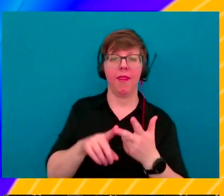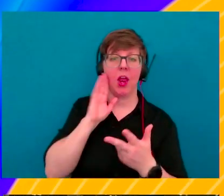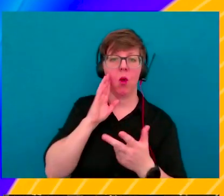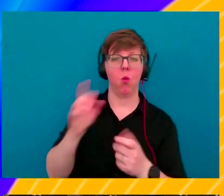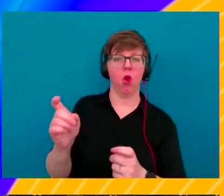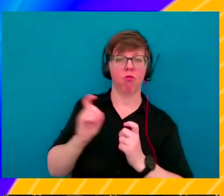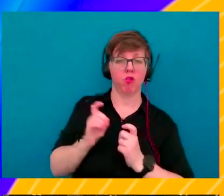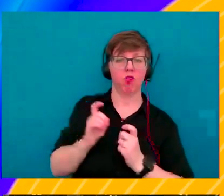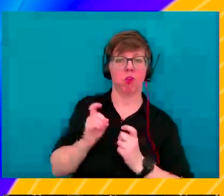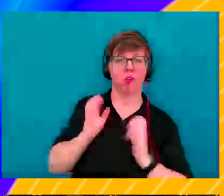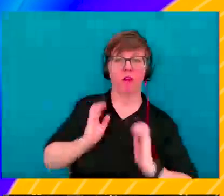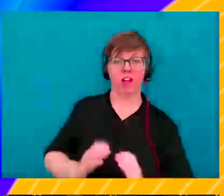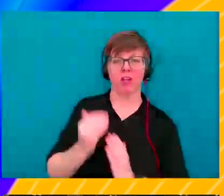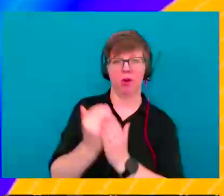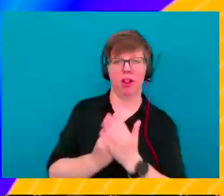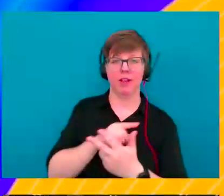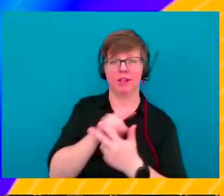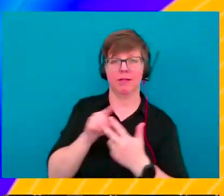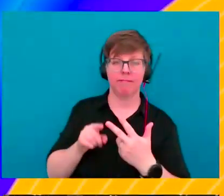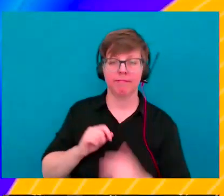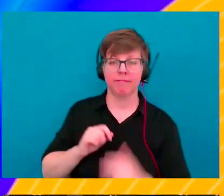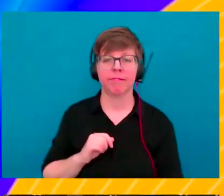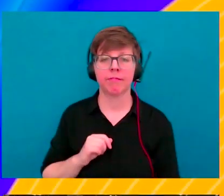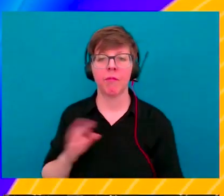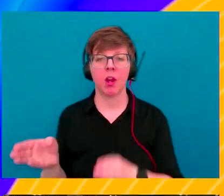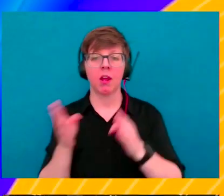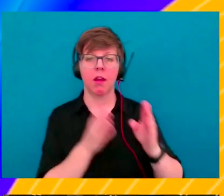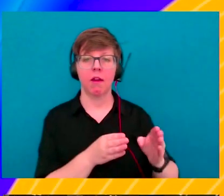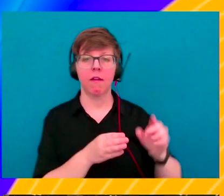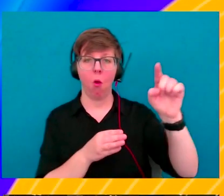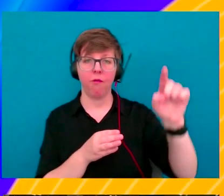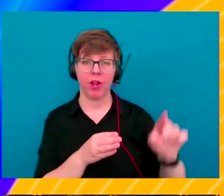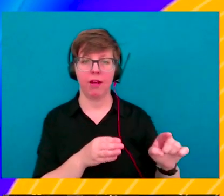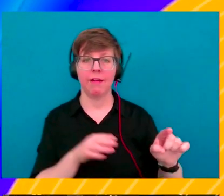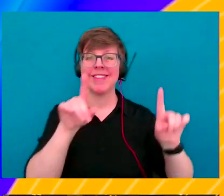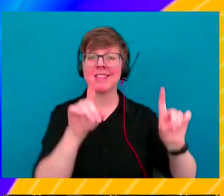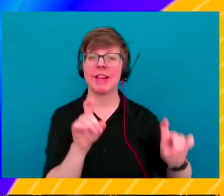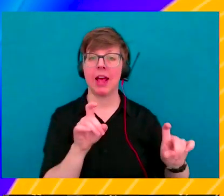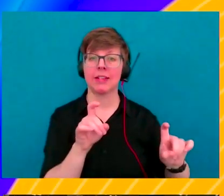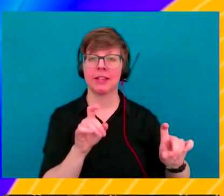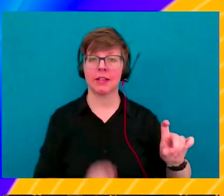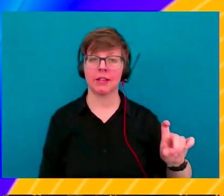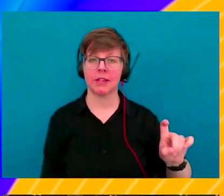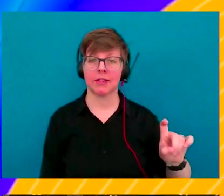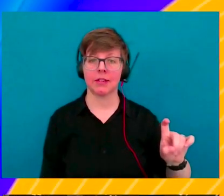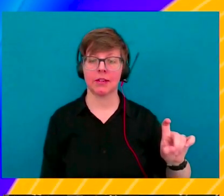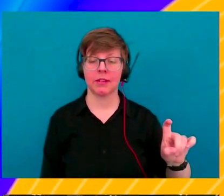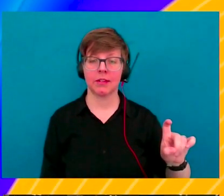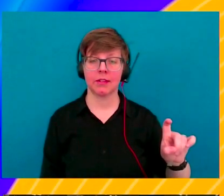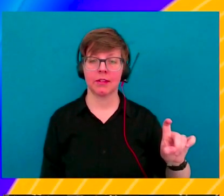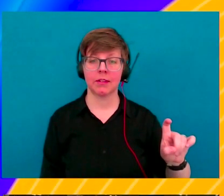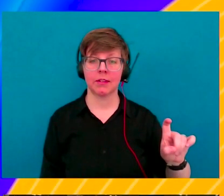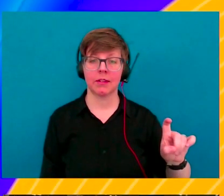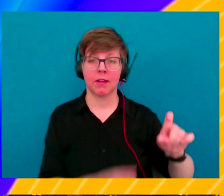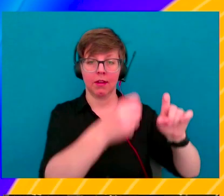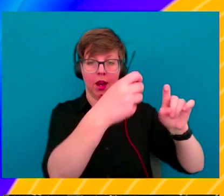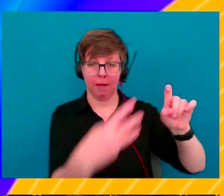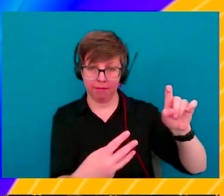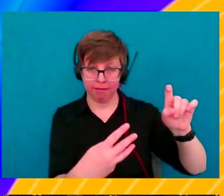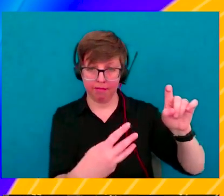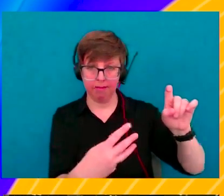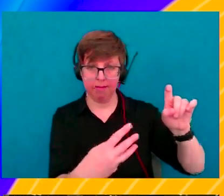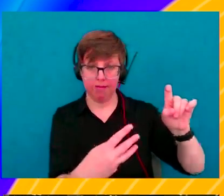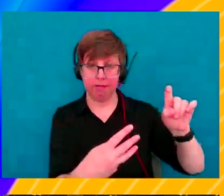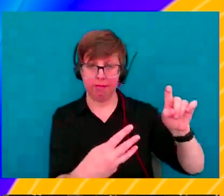function name. If I go into the tests, you'll see that there is a corresponding customer repository